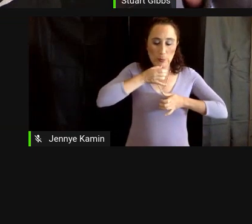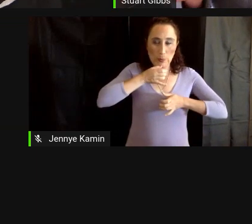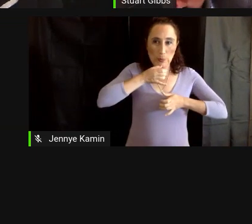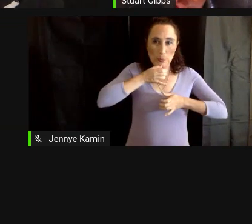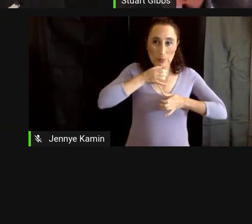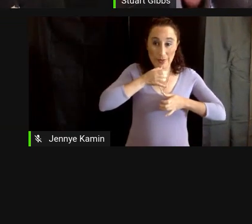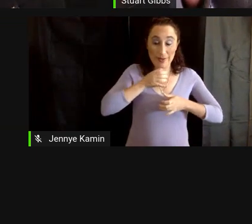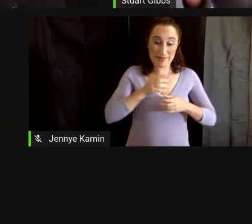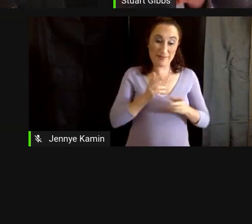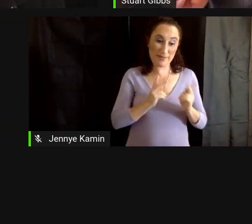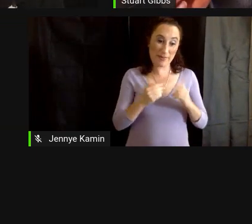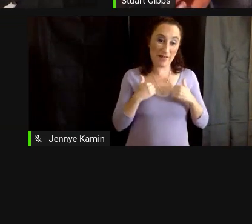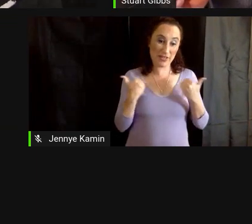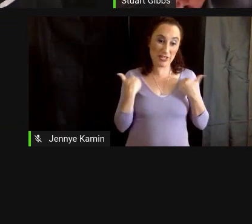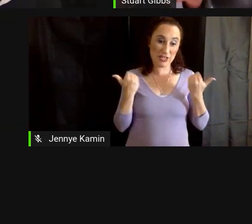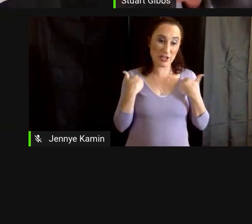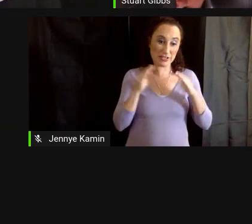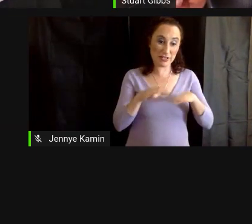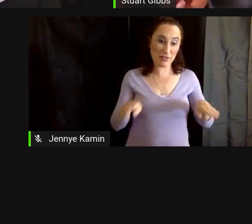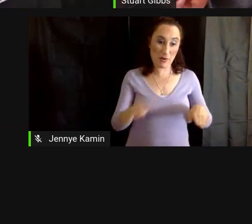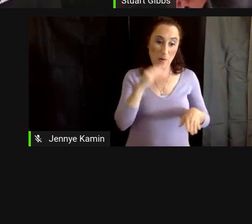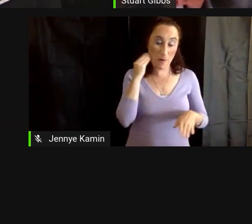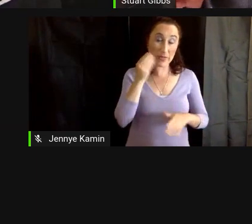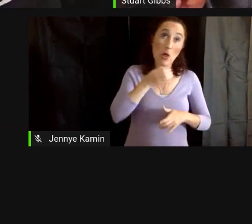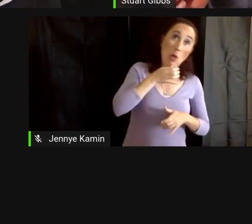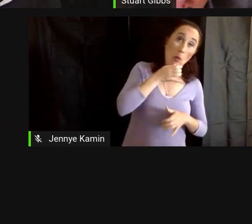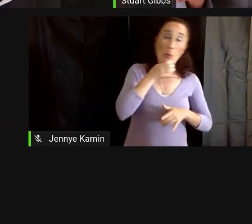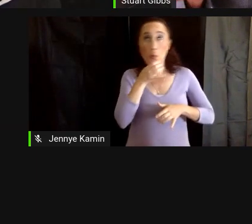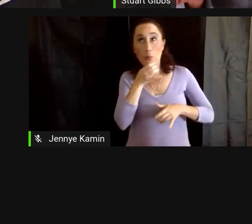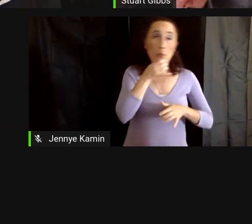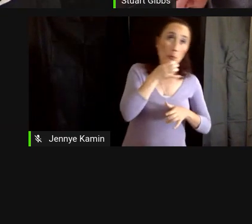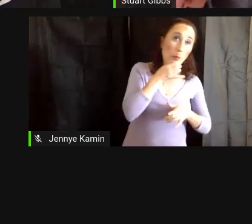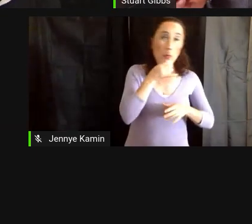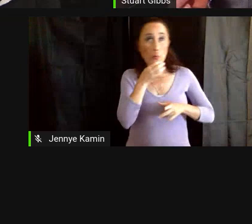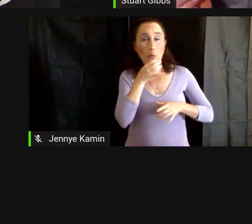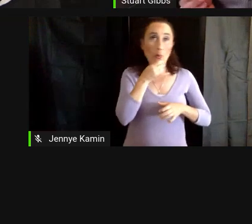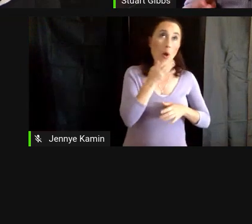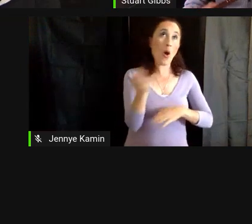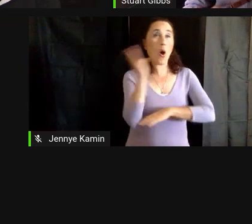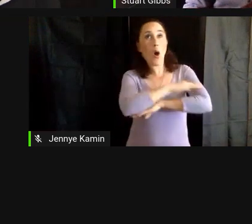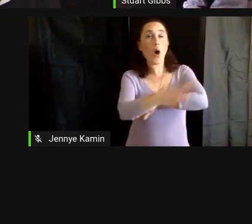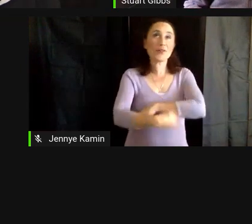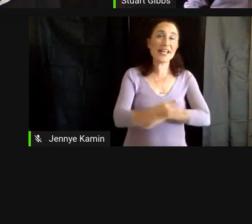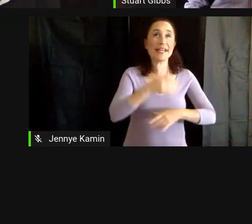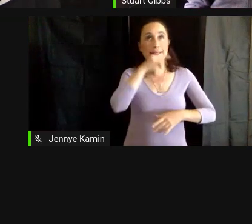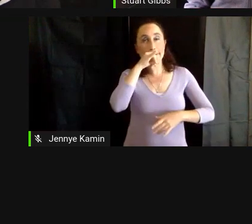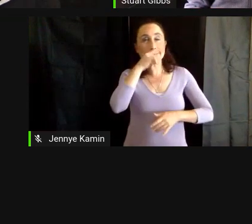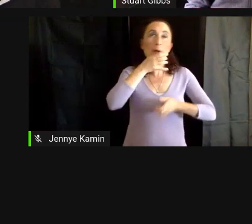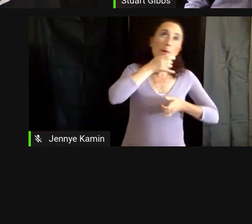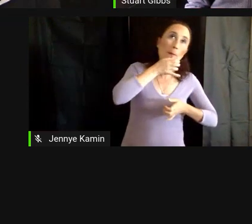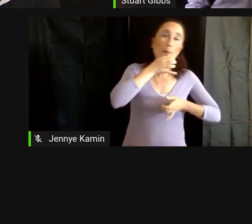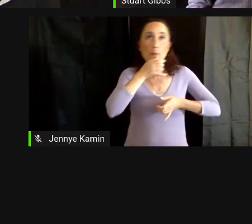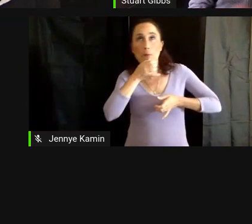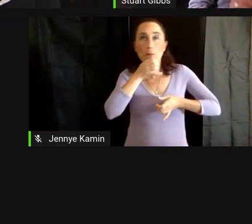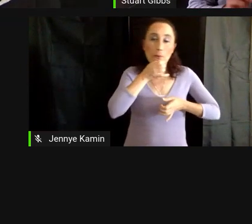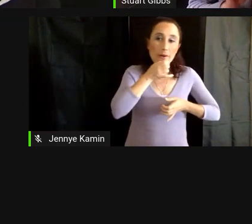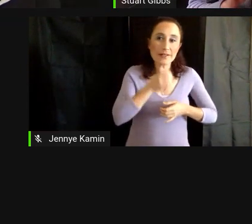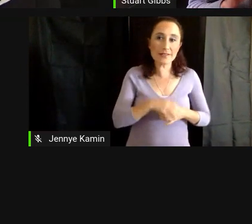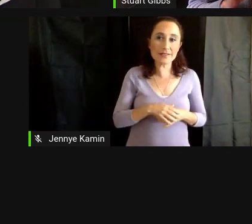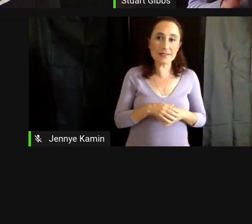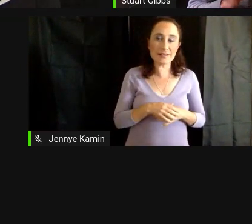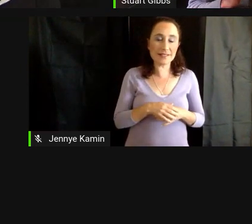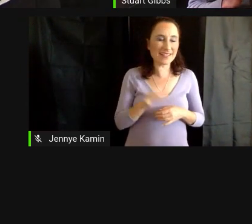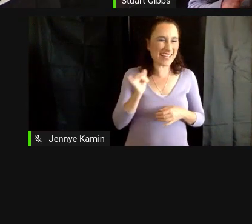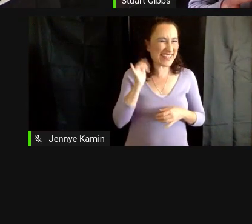small children in their homes, school, playing the recorders nonstop in their homes, and it sounds like